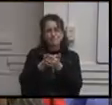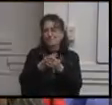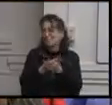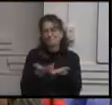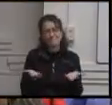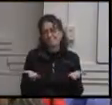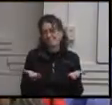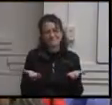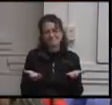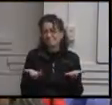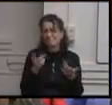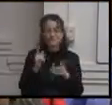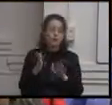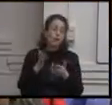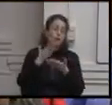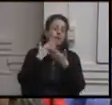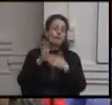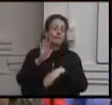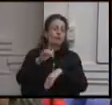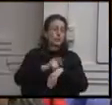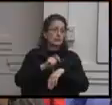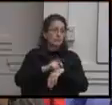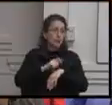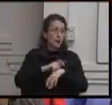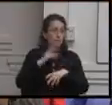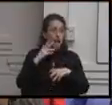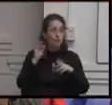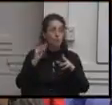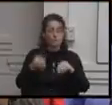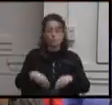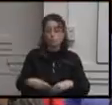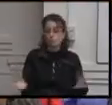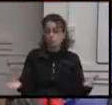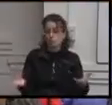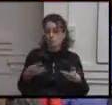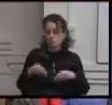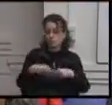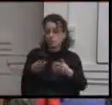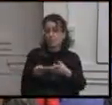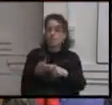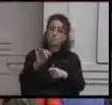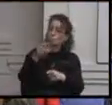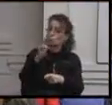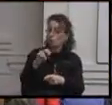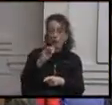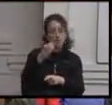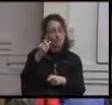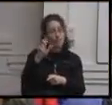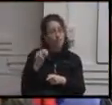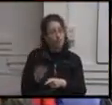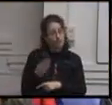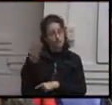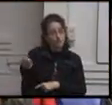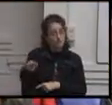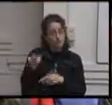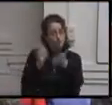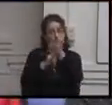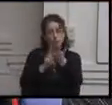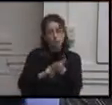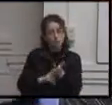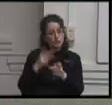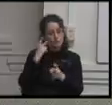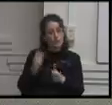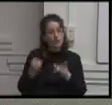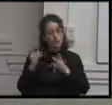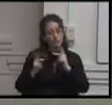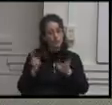that, thank you for your time, and I would like to present these to whoever wants to. Maybe John Allen would want them. I would love to see